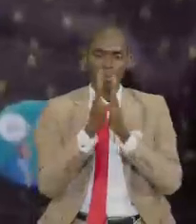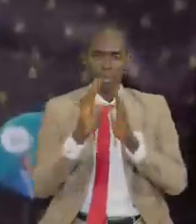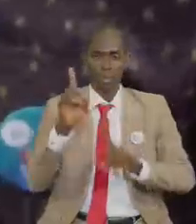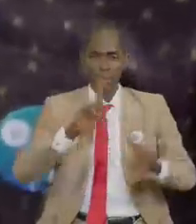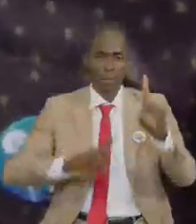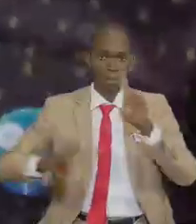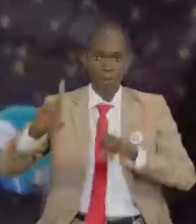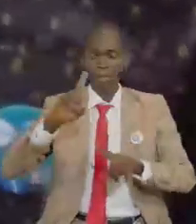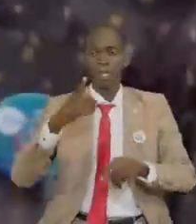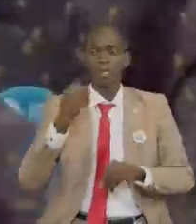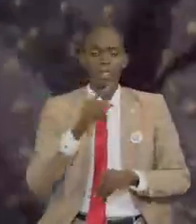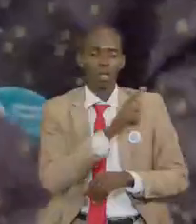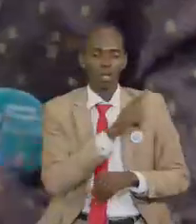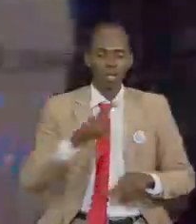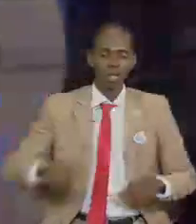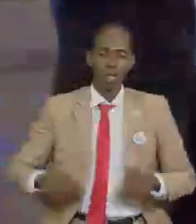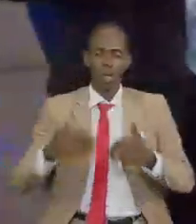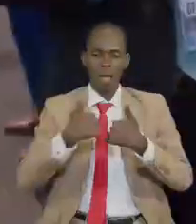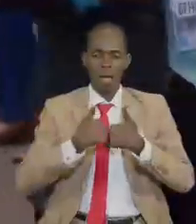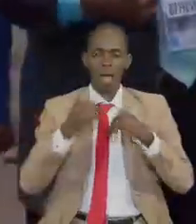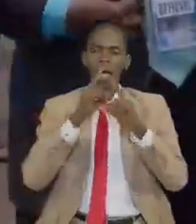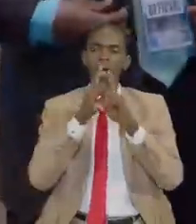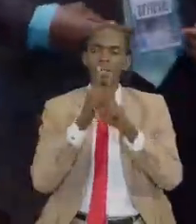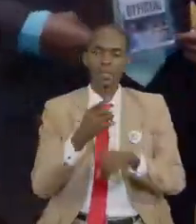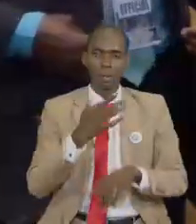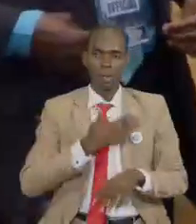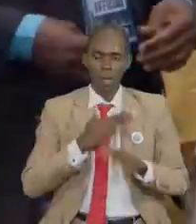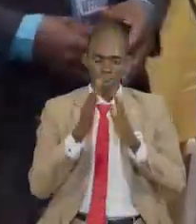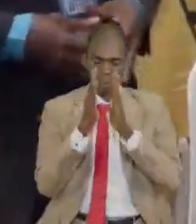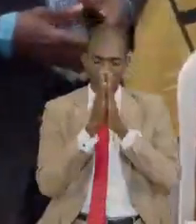yourself. The Lord has answered my prayer.